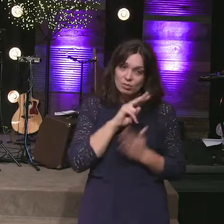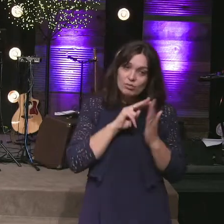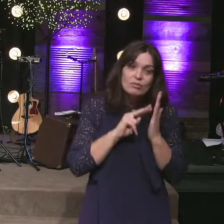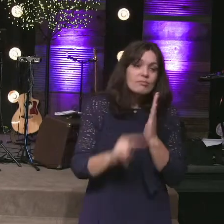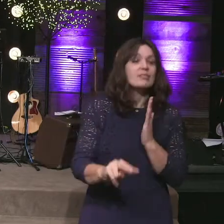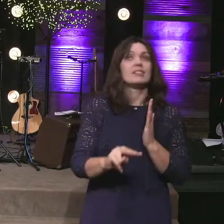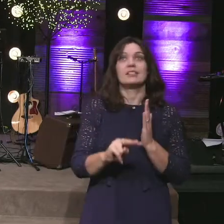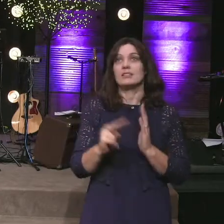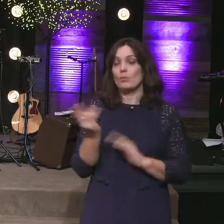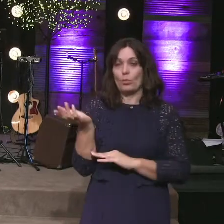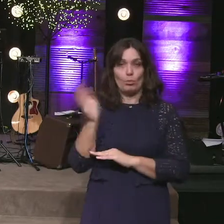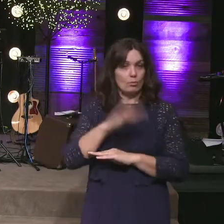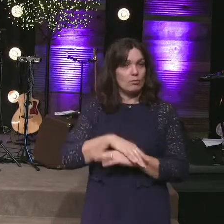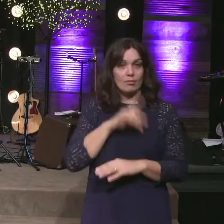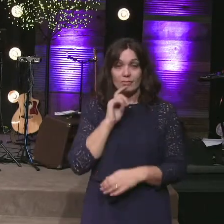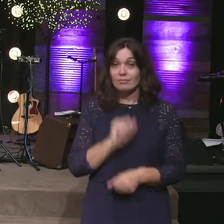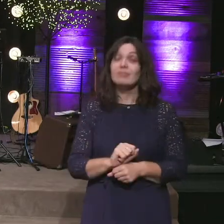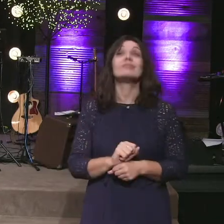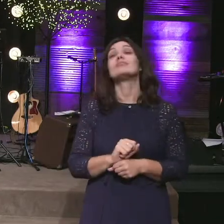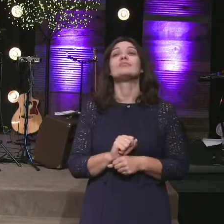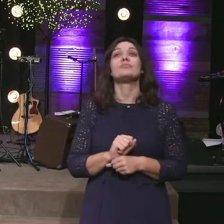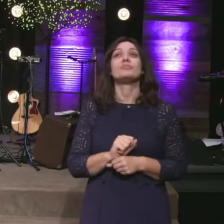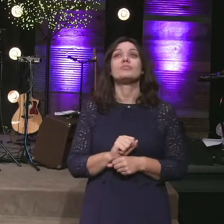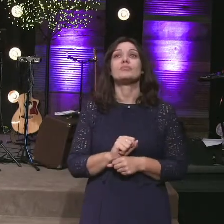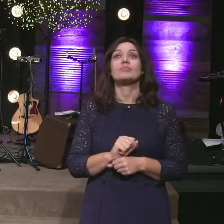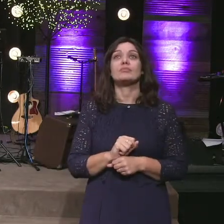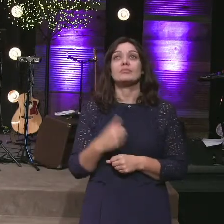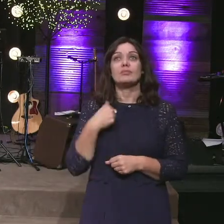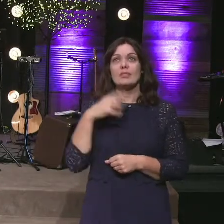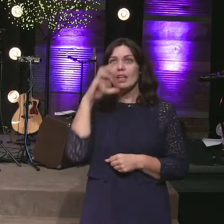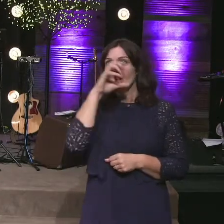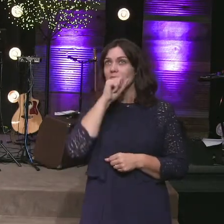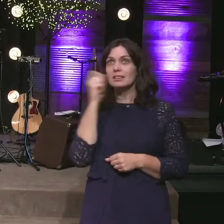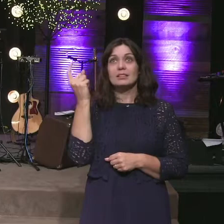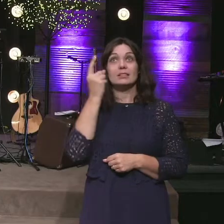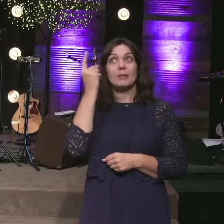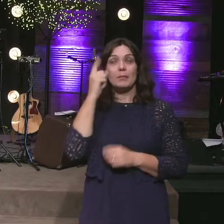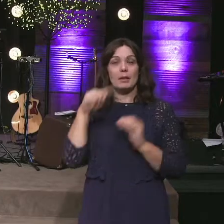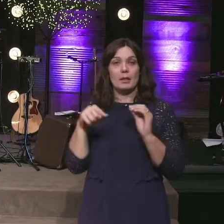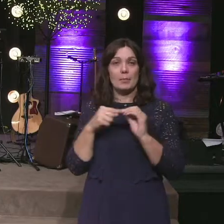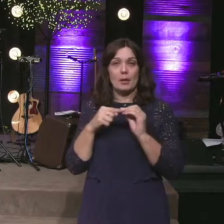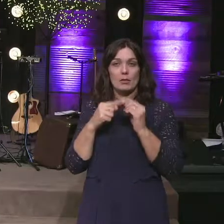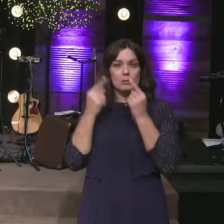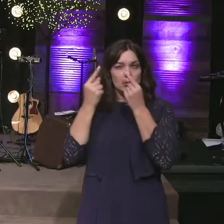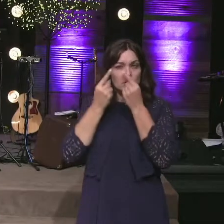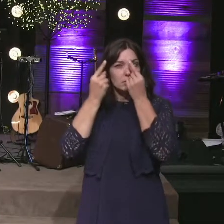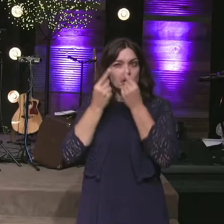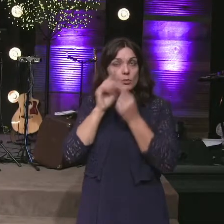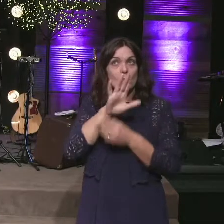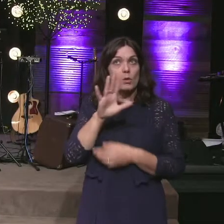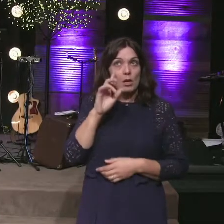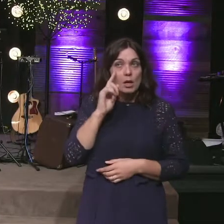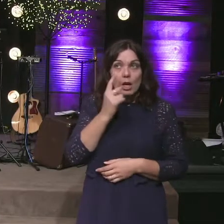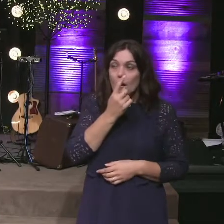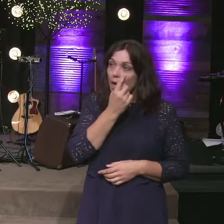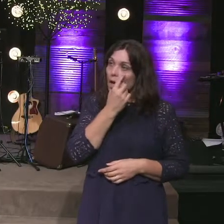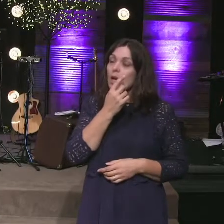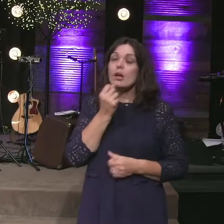He reads all day long. And I guess it's something about straining your eyes, you know.